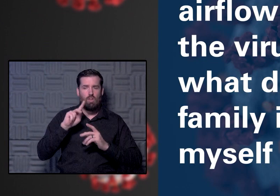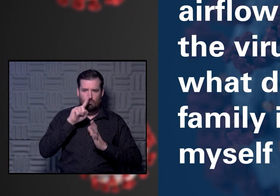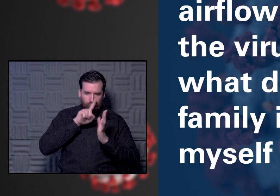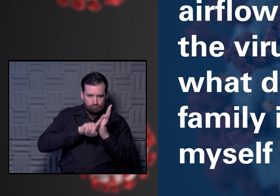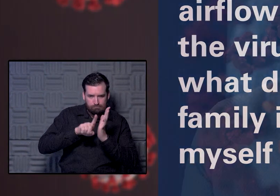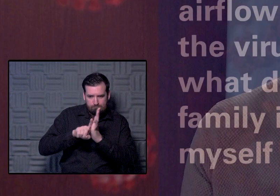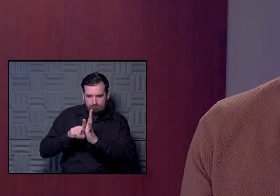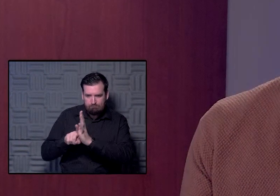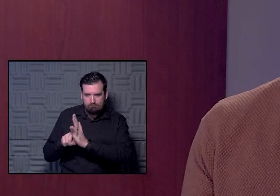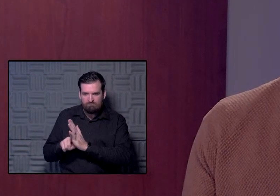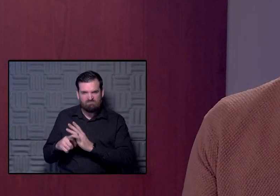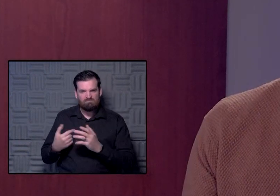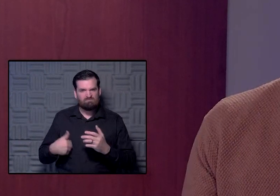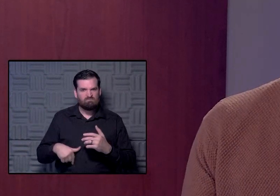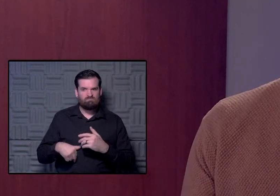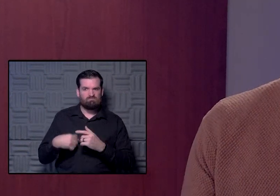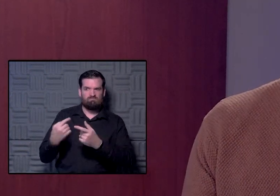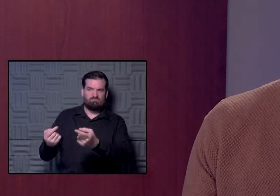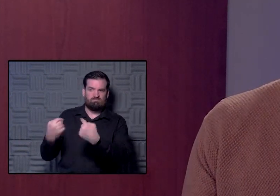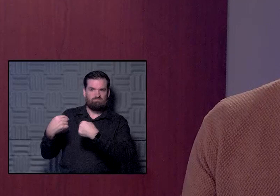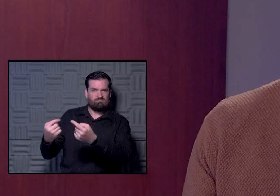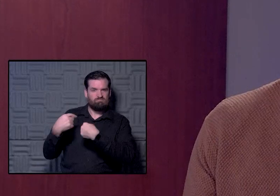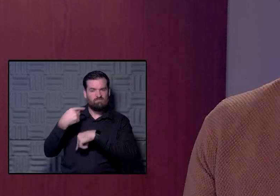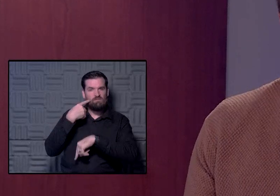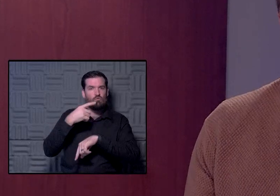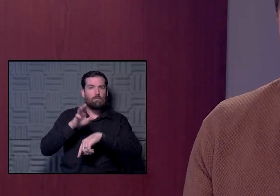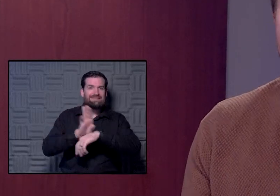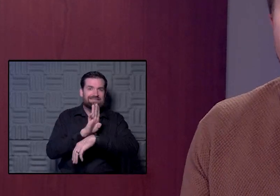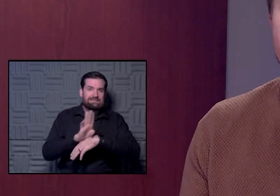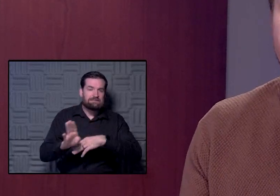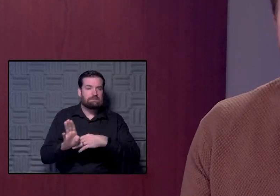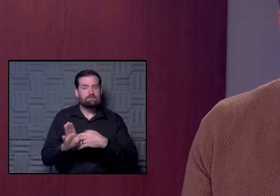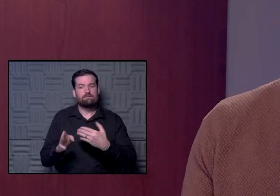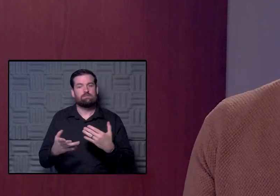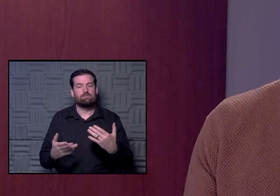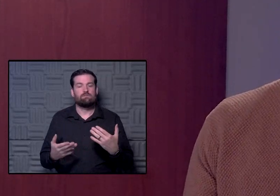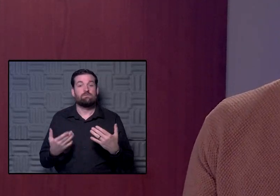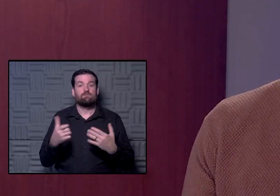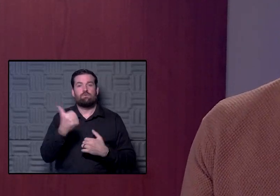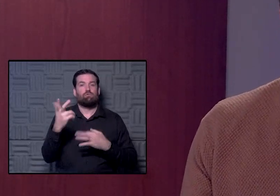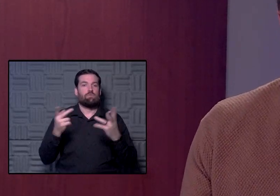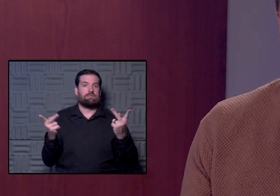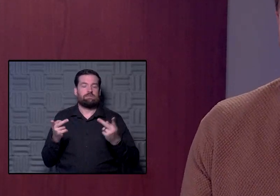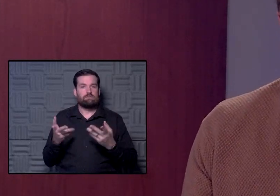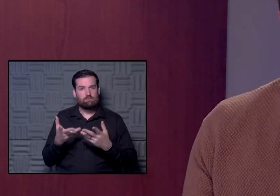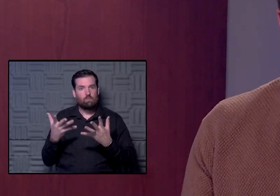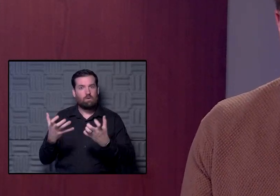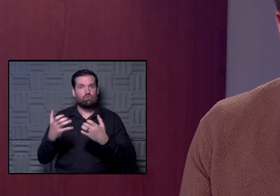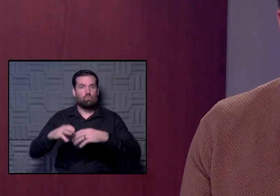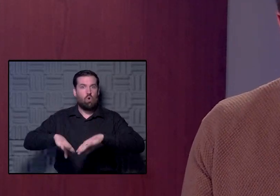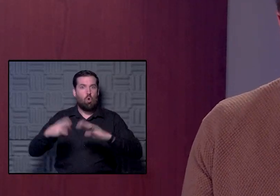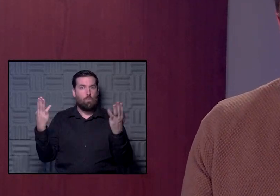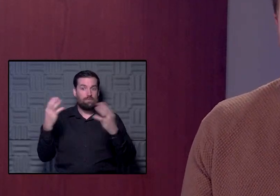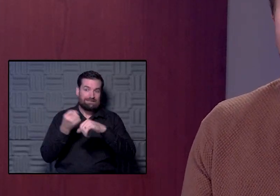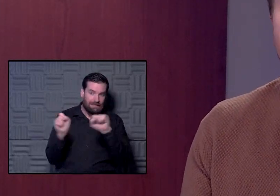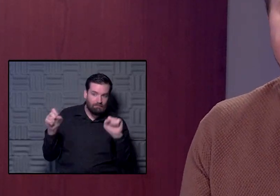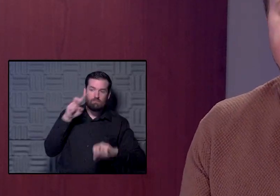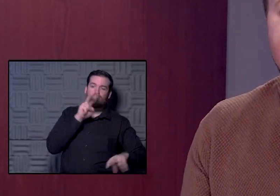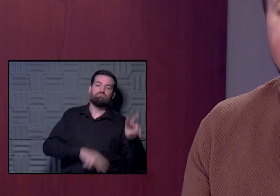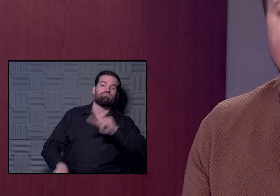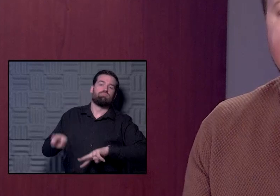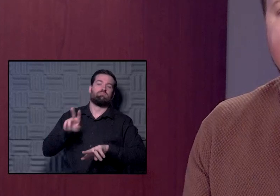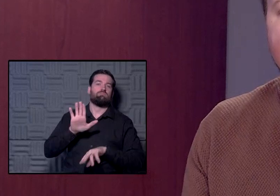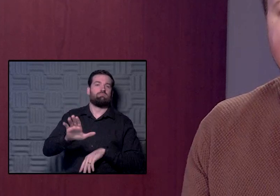at. We get consulted all the time for businesses, other places that want to open safely to take a look at those.